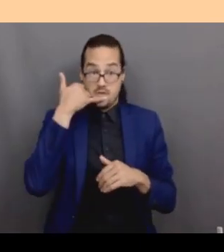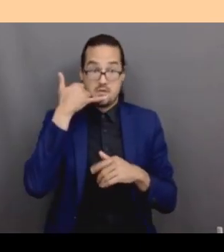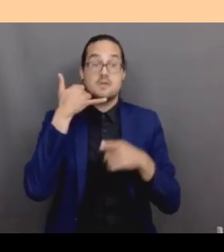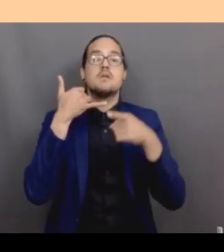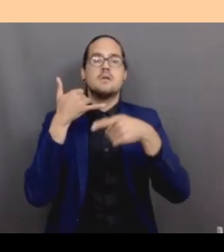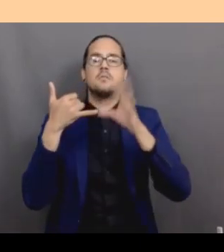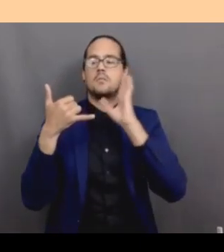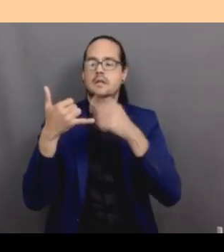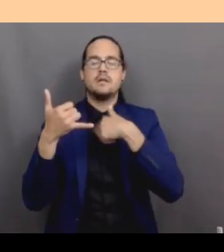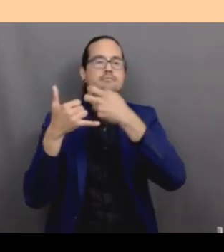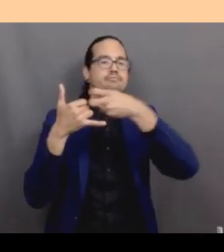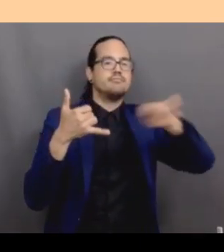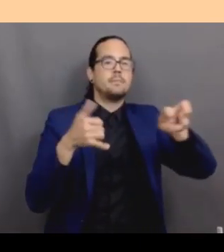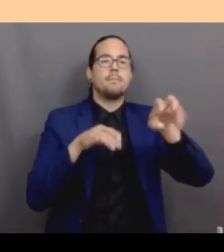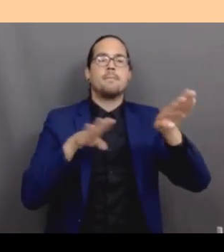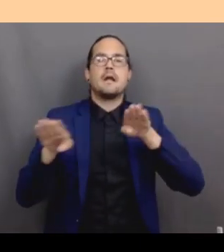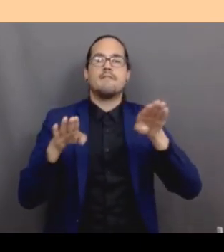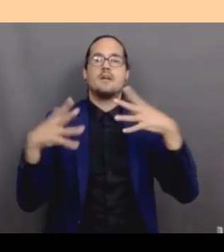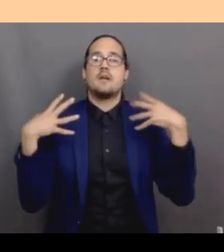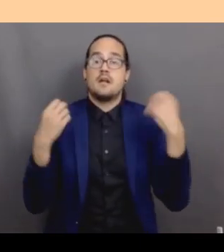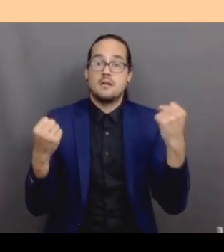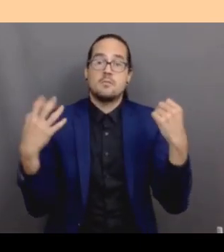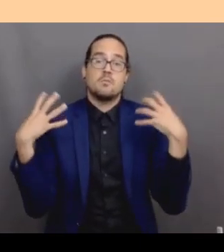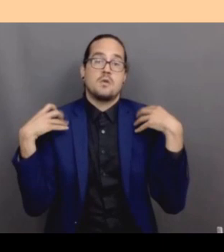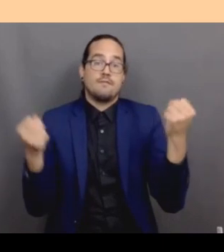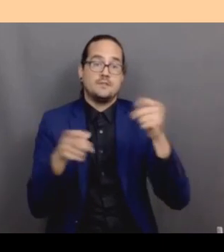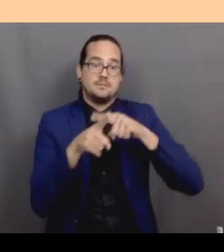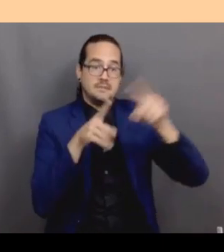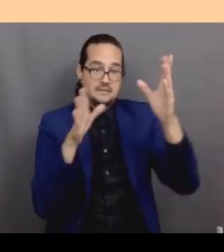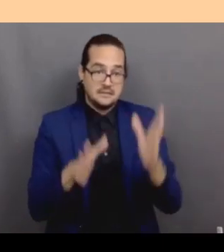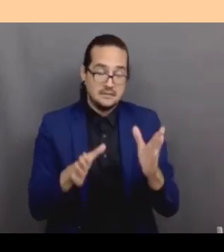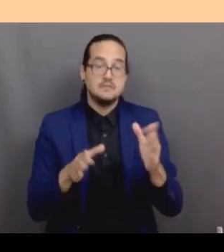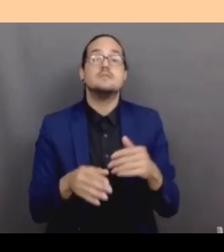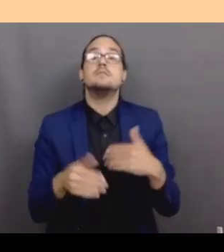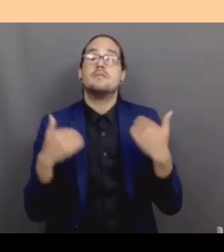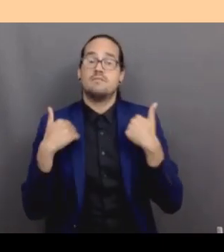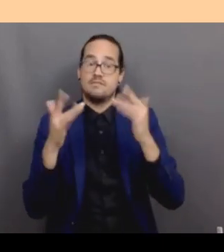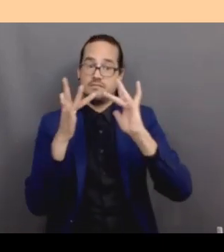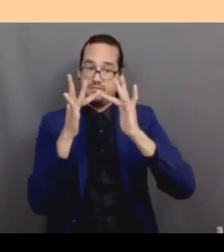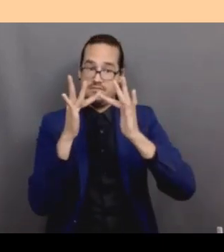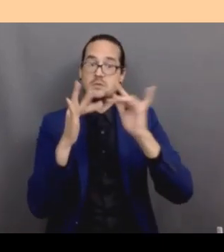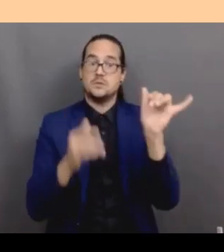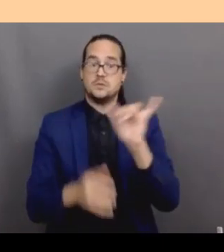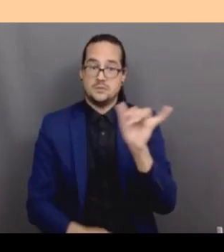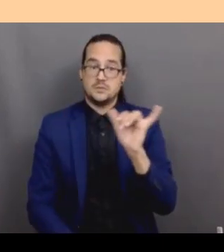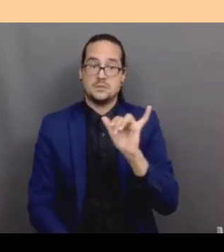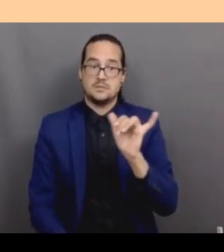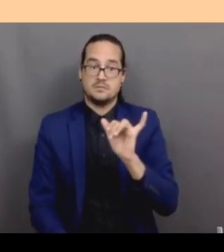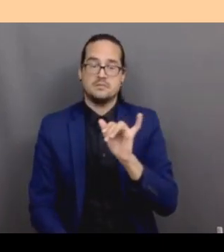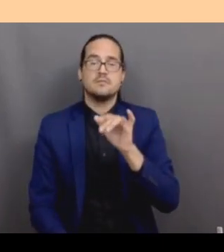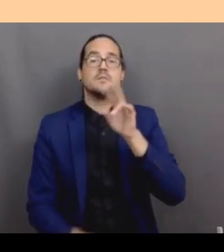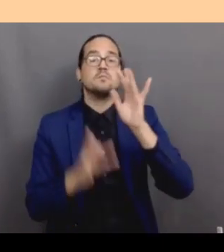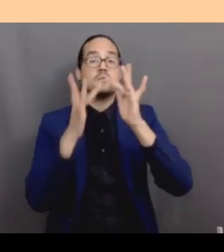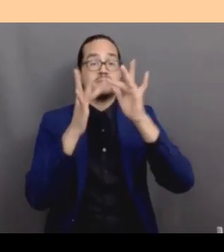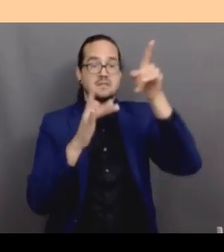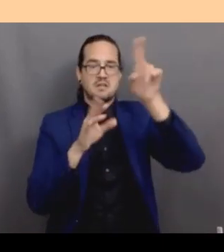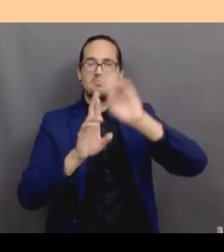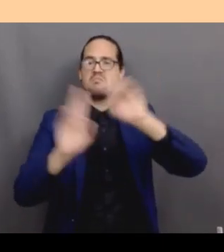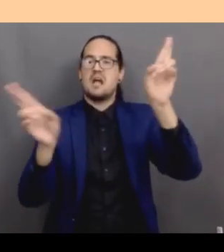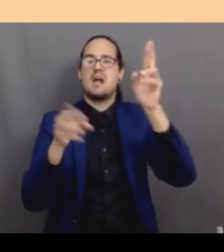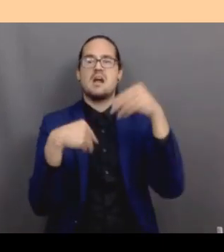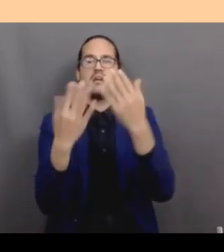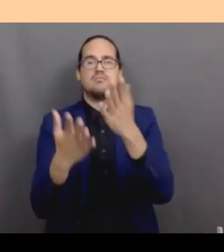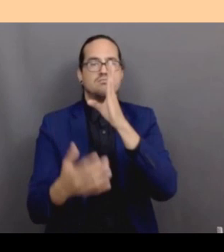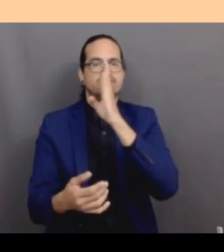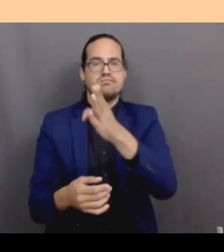recovery services, or you could go on our website and get the direct phone numbers to our services. I definitely encourage folks